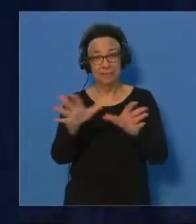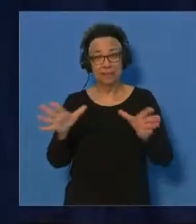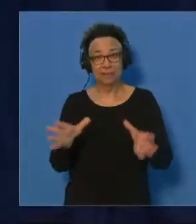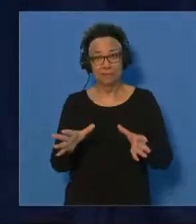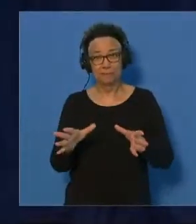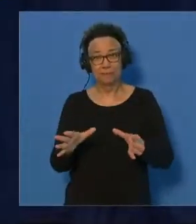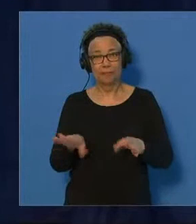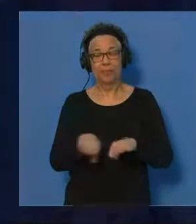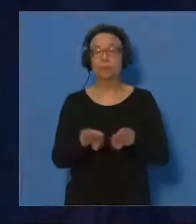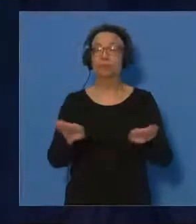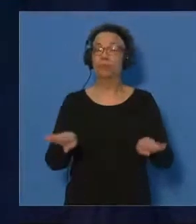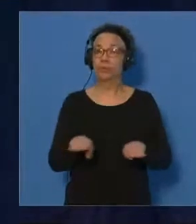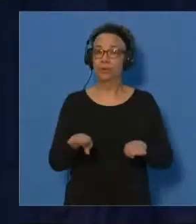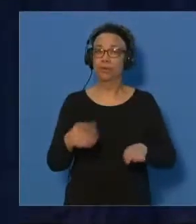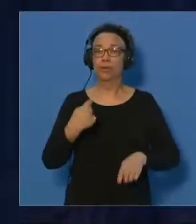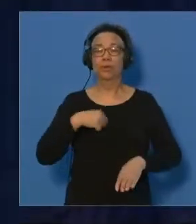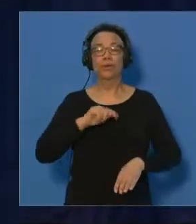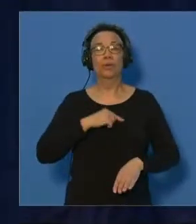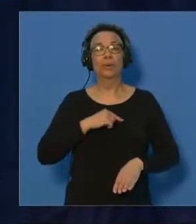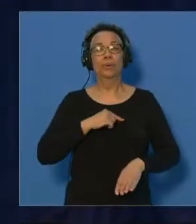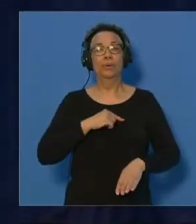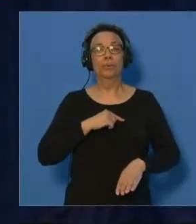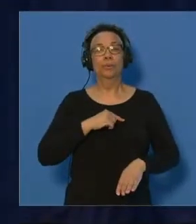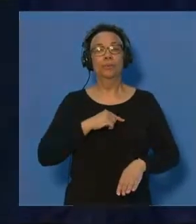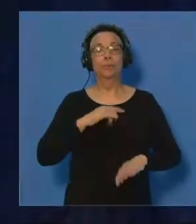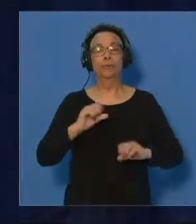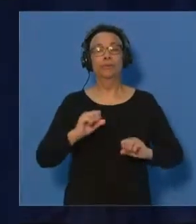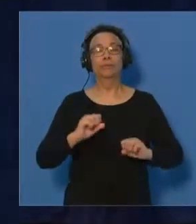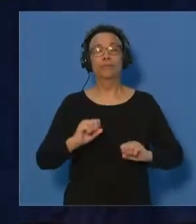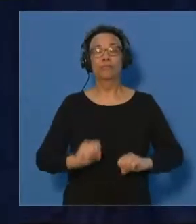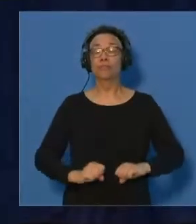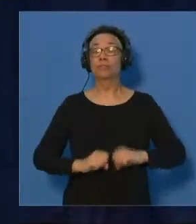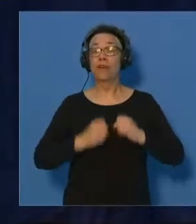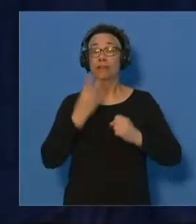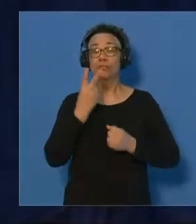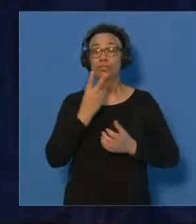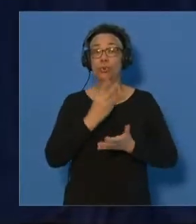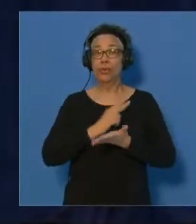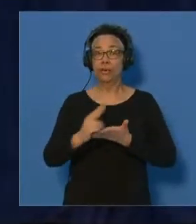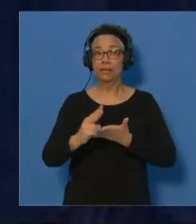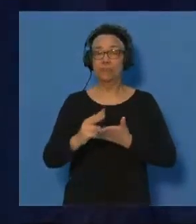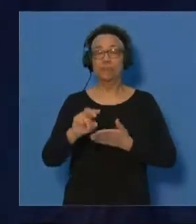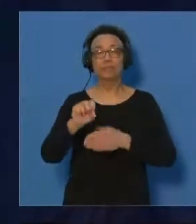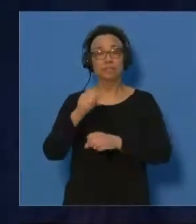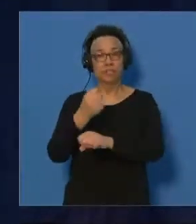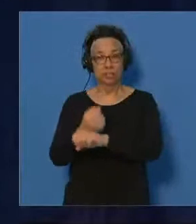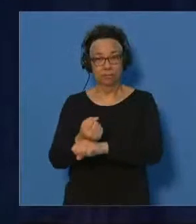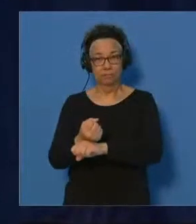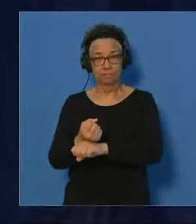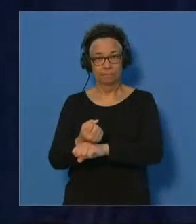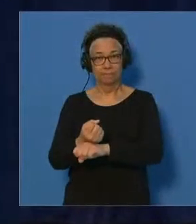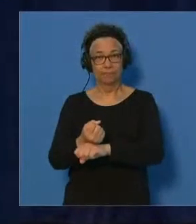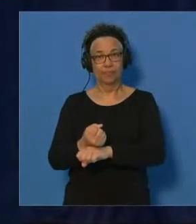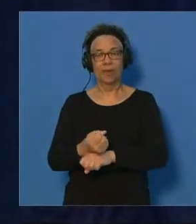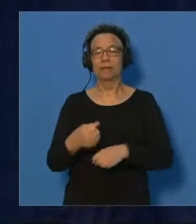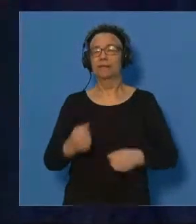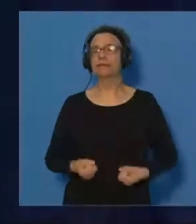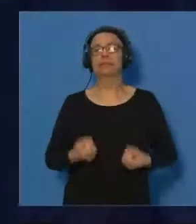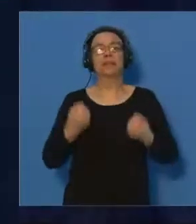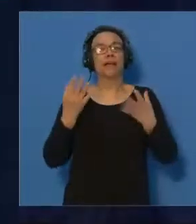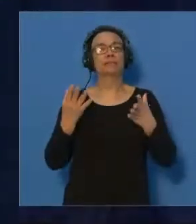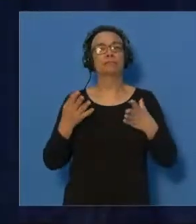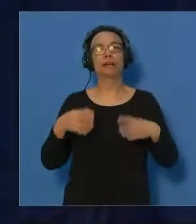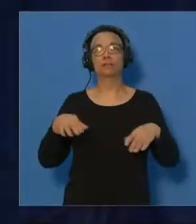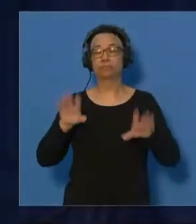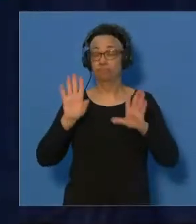Bermuda, we have come through the first 2 weeks of shelter in place, a sacrifice that we have all made